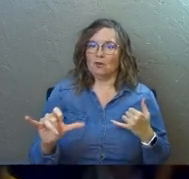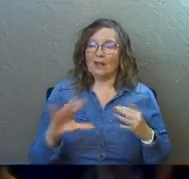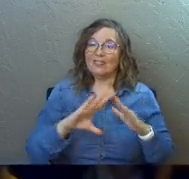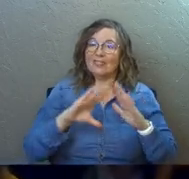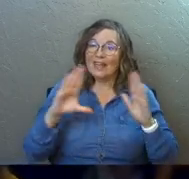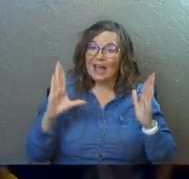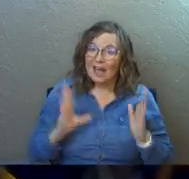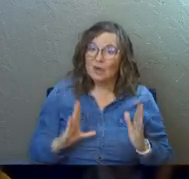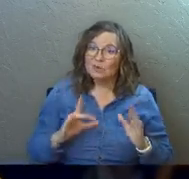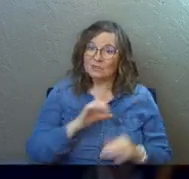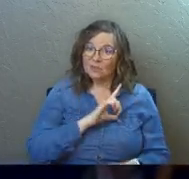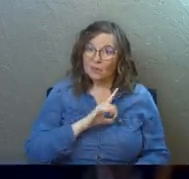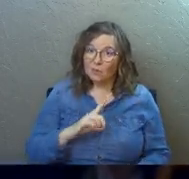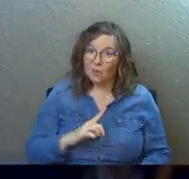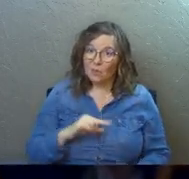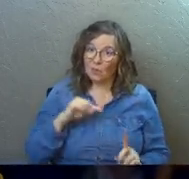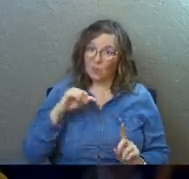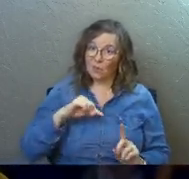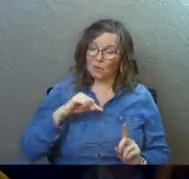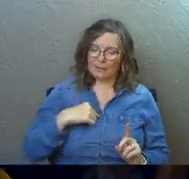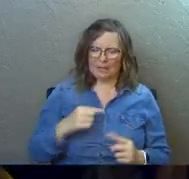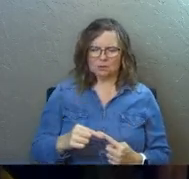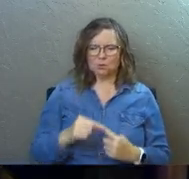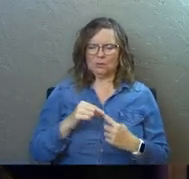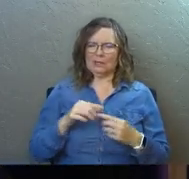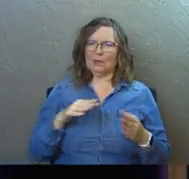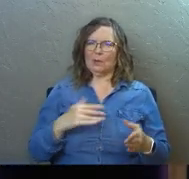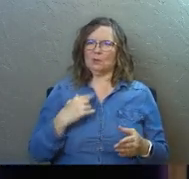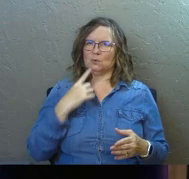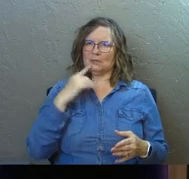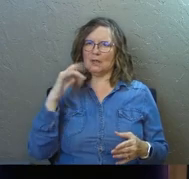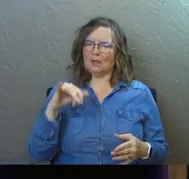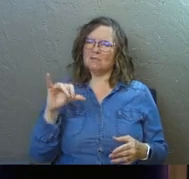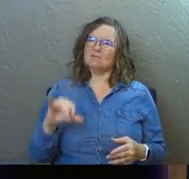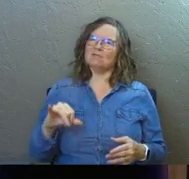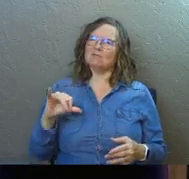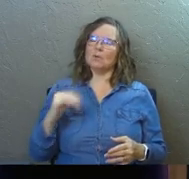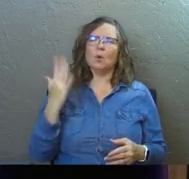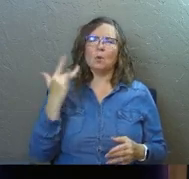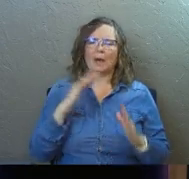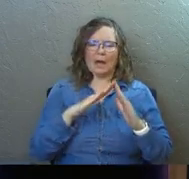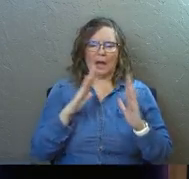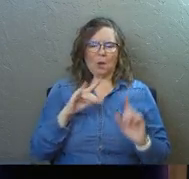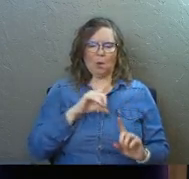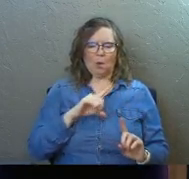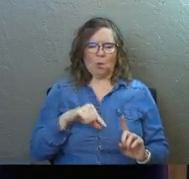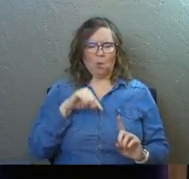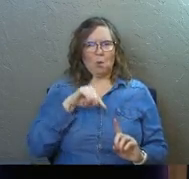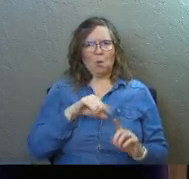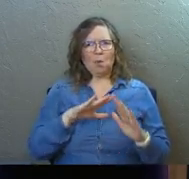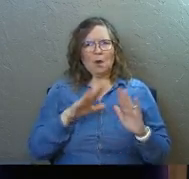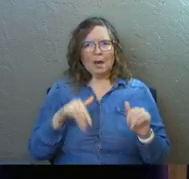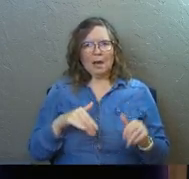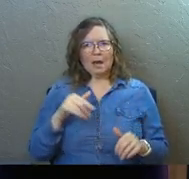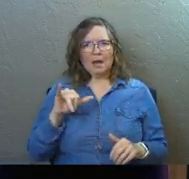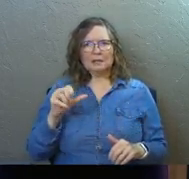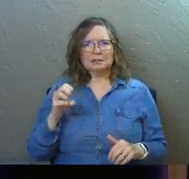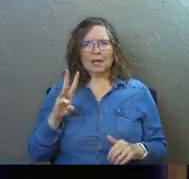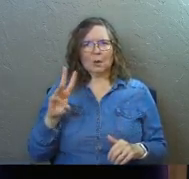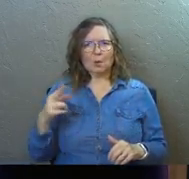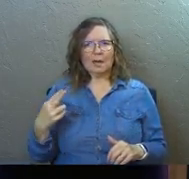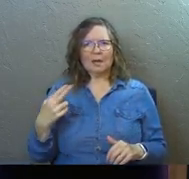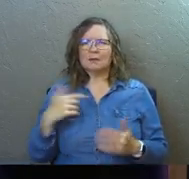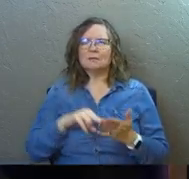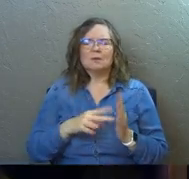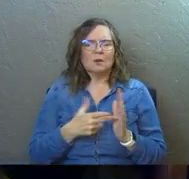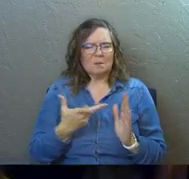The house of the Lord. Now, that's a unique way to say that, David. Why house of the Lord? The house of Yahweh. What in the world